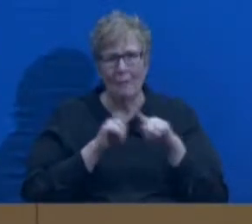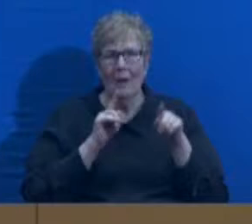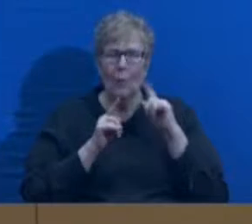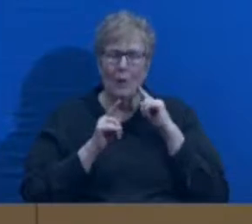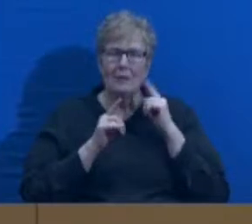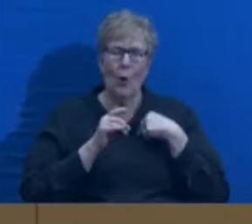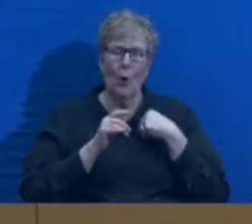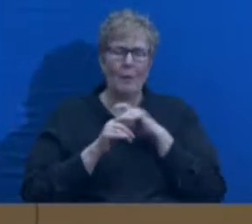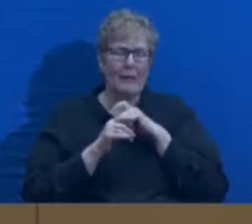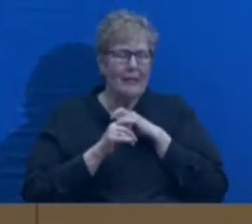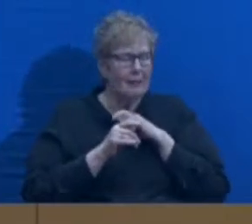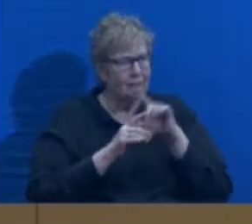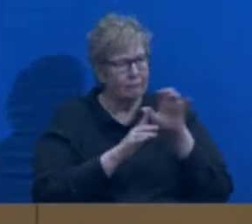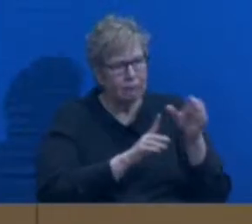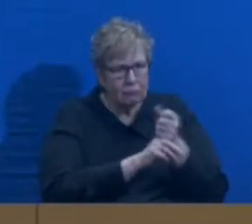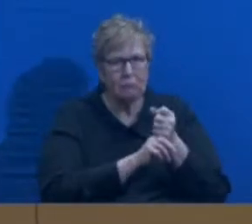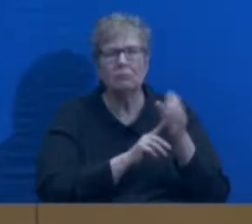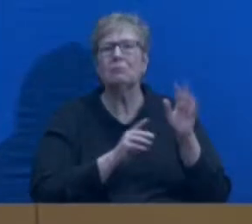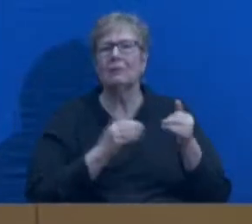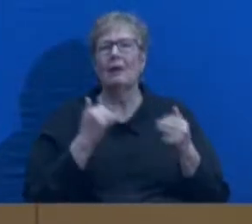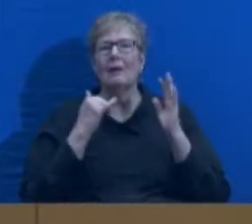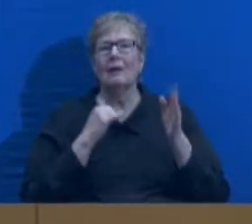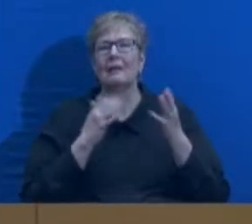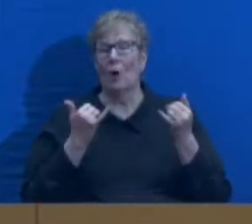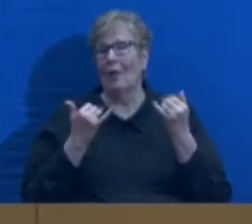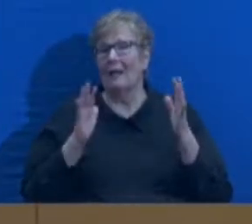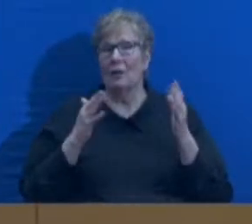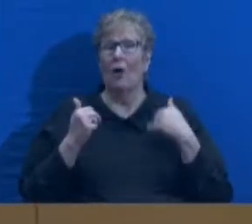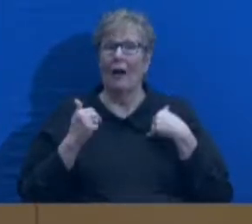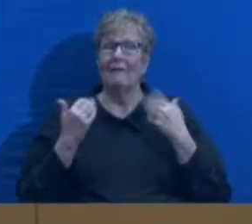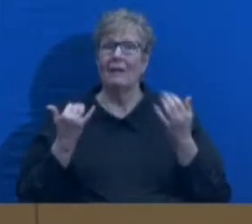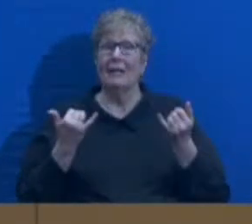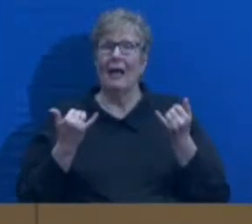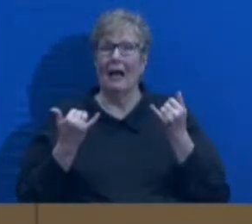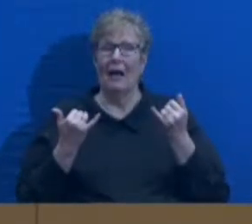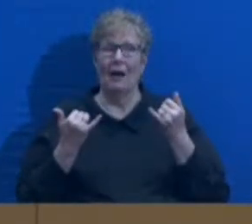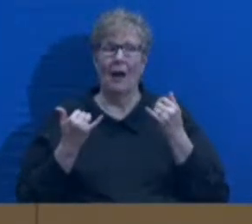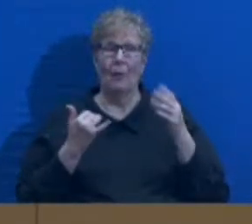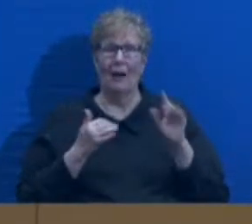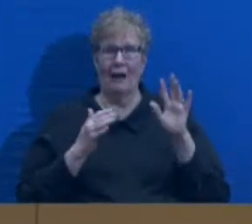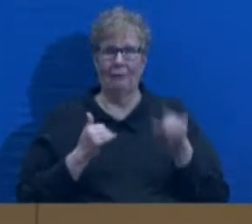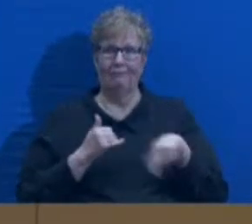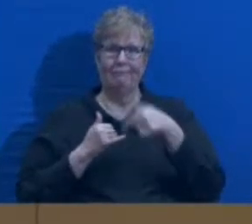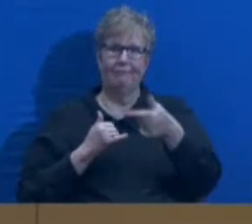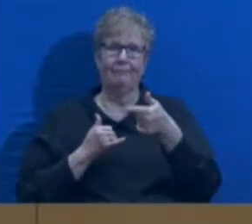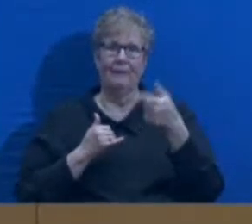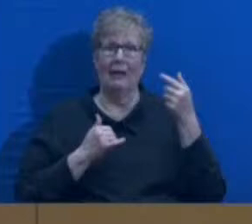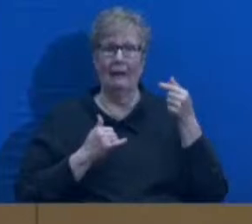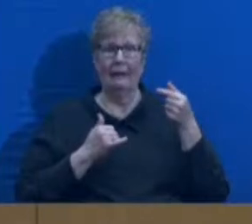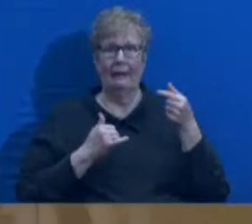concerned. That's all I have for today. I'd like to welcome Gibbie Harris.